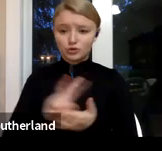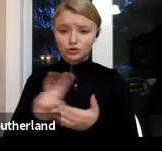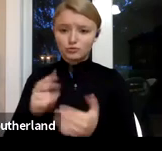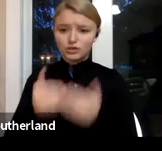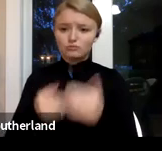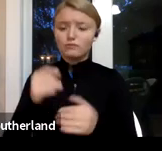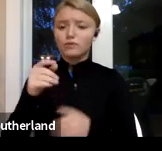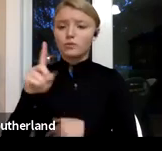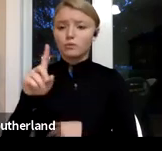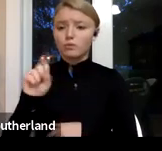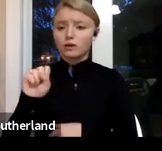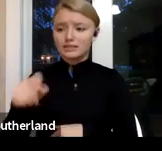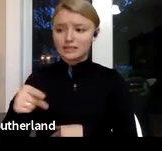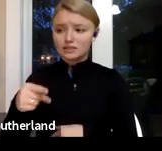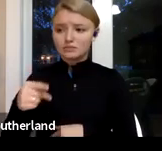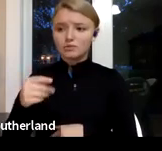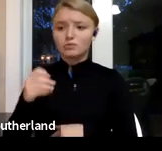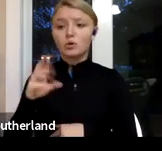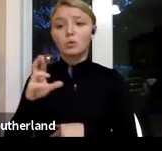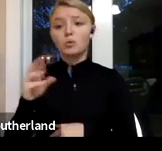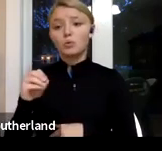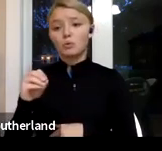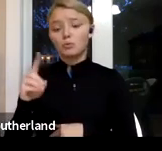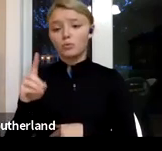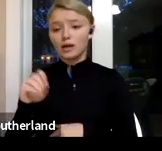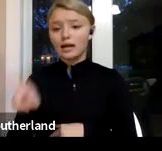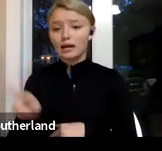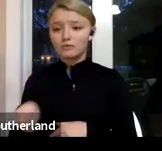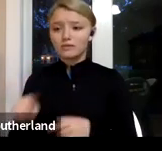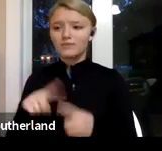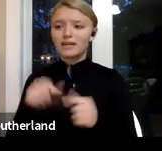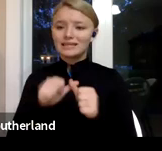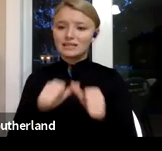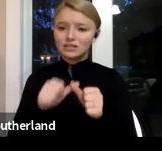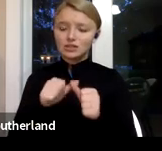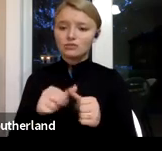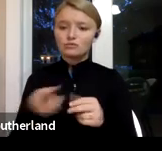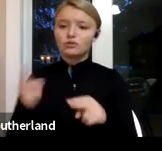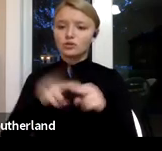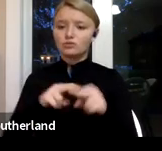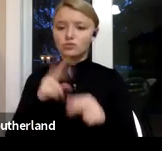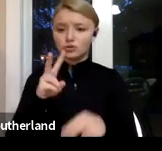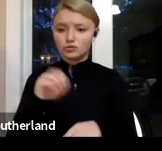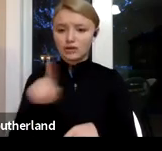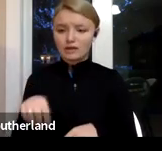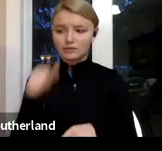day or 1 ounce. And then just continue that until you get to 2 ounces daily.